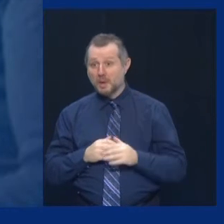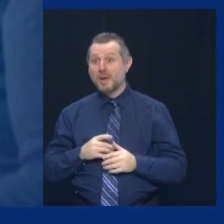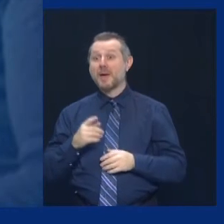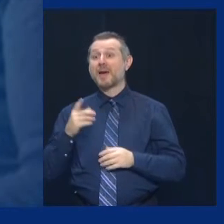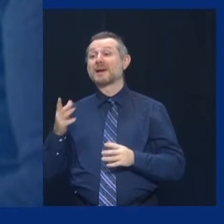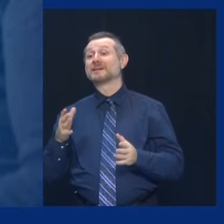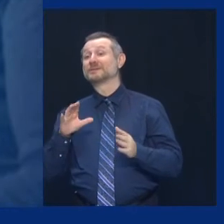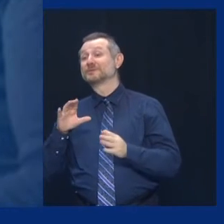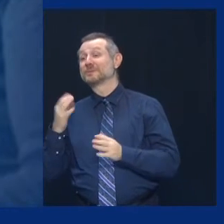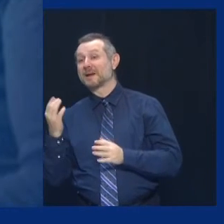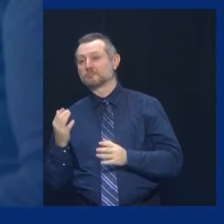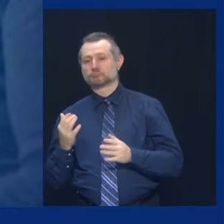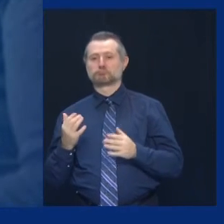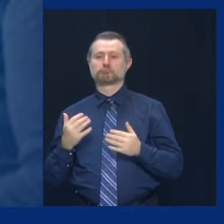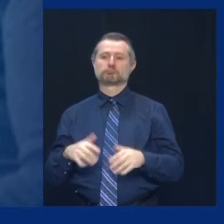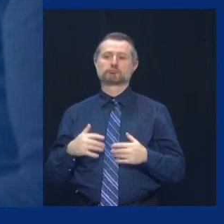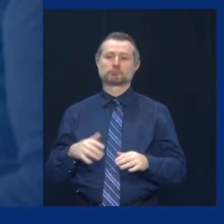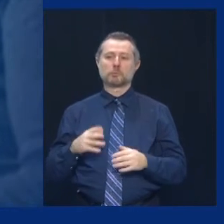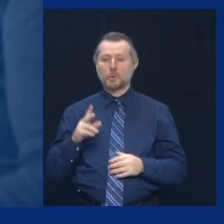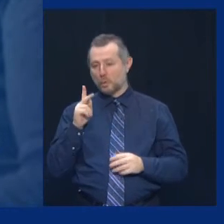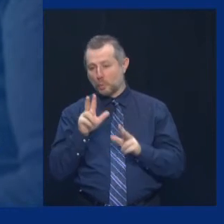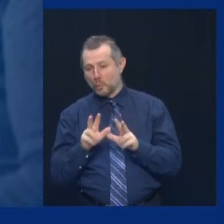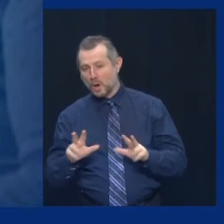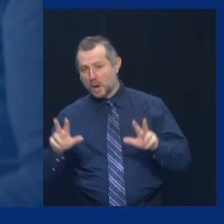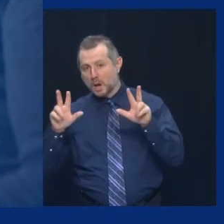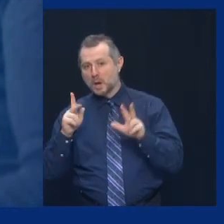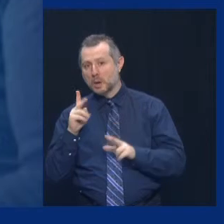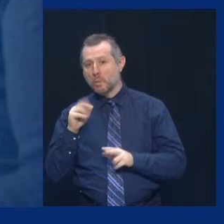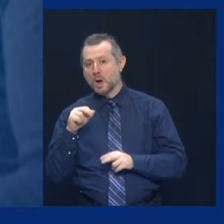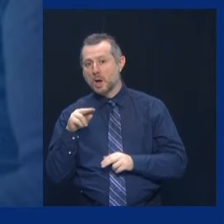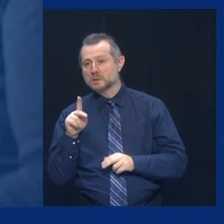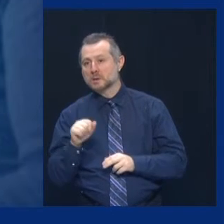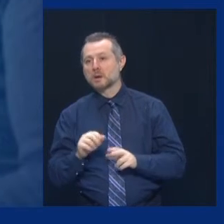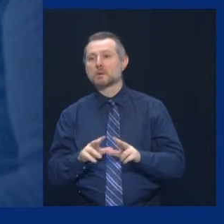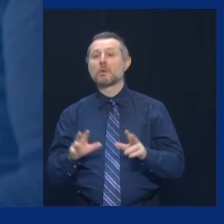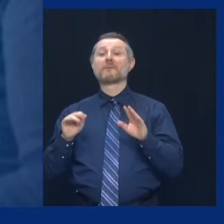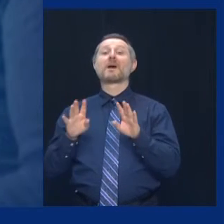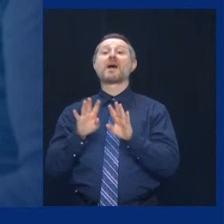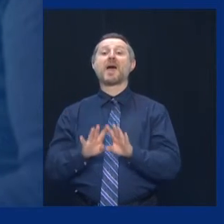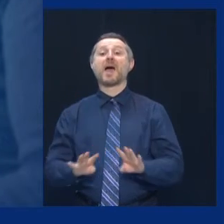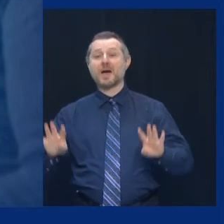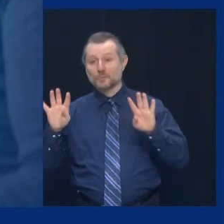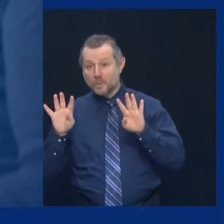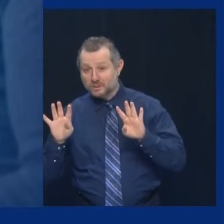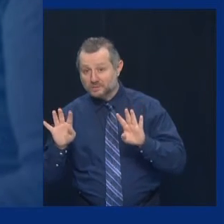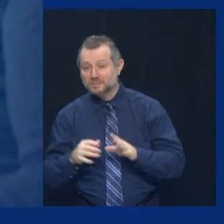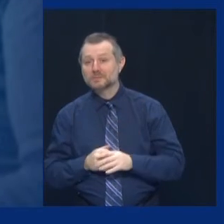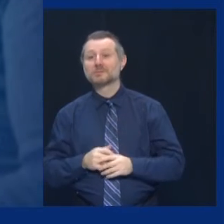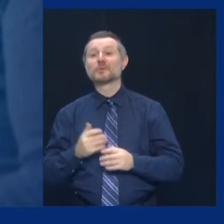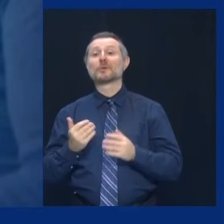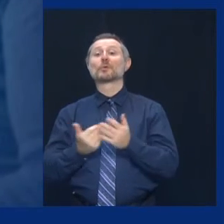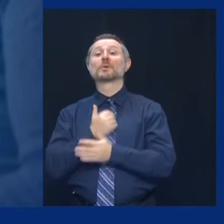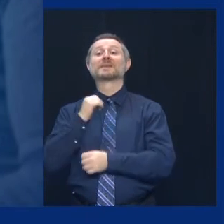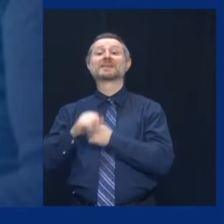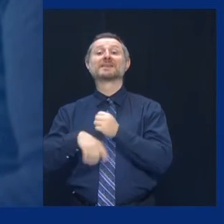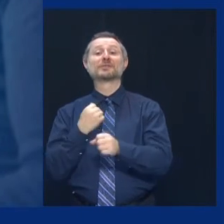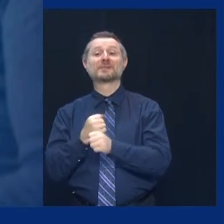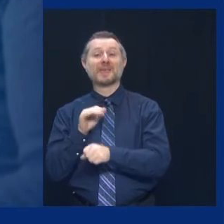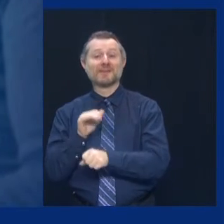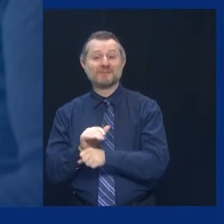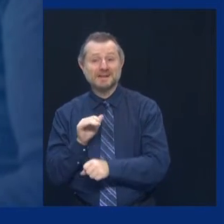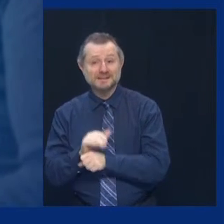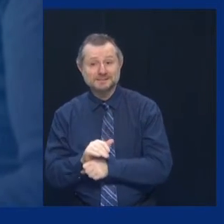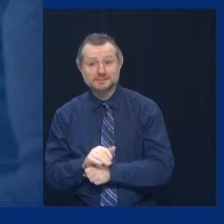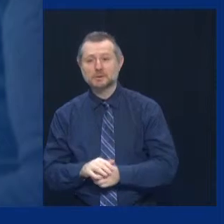Christmas, Kwanzaa, Hanukkah season, New Year's Eve season, this is a long